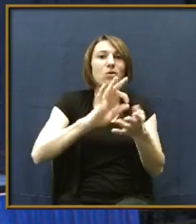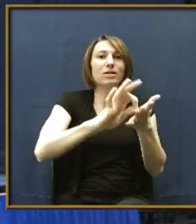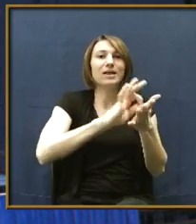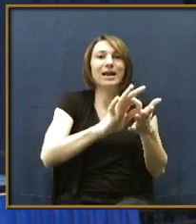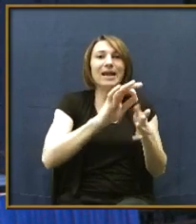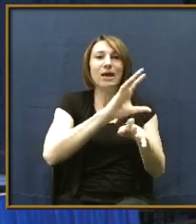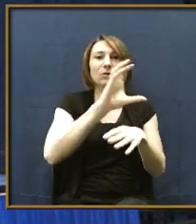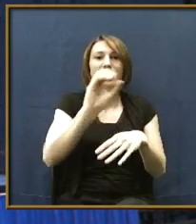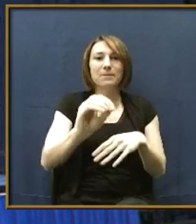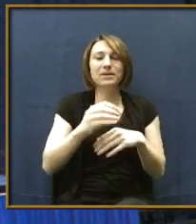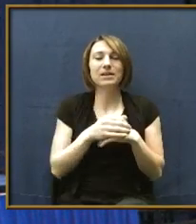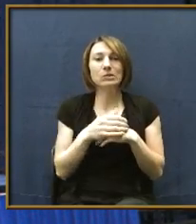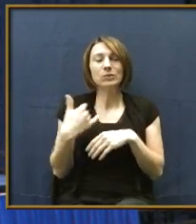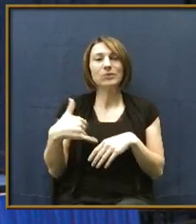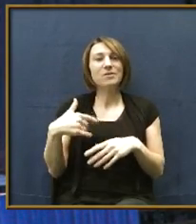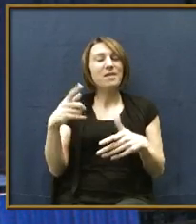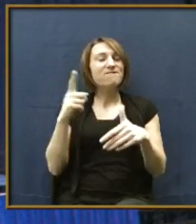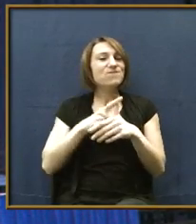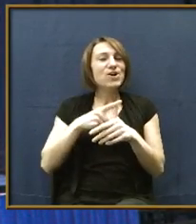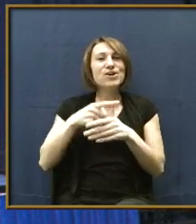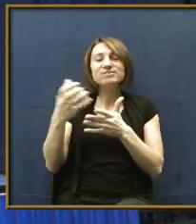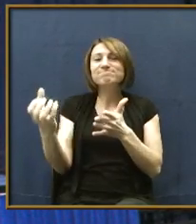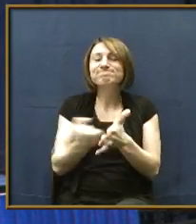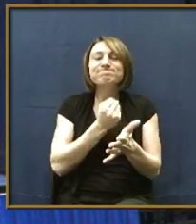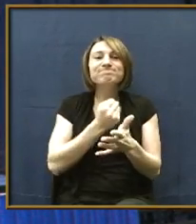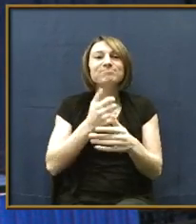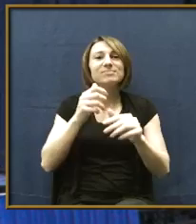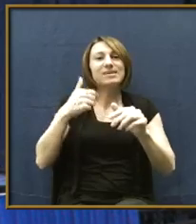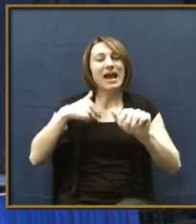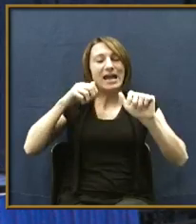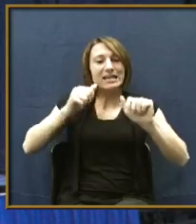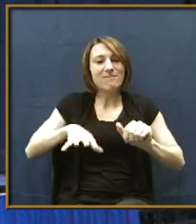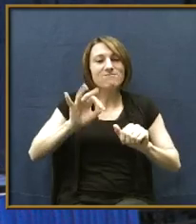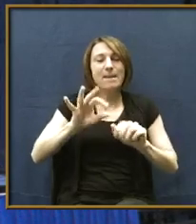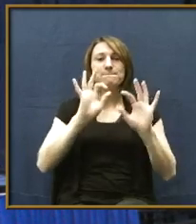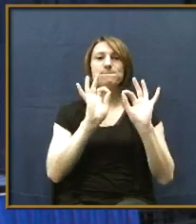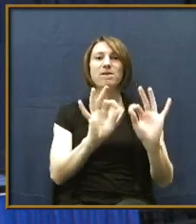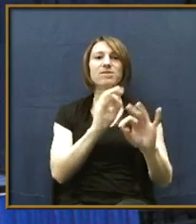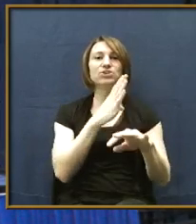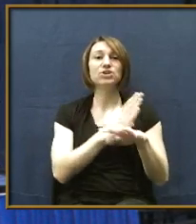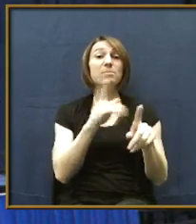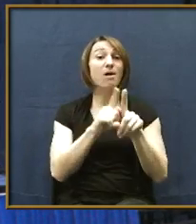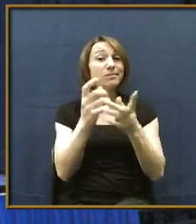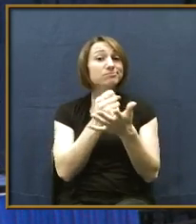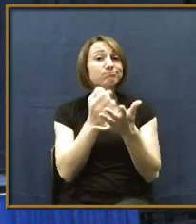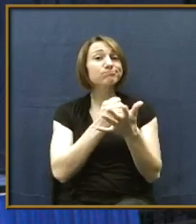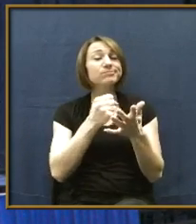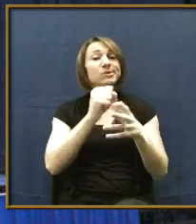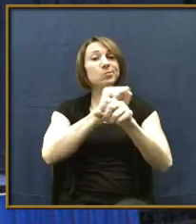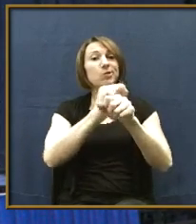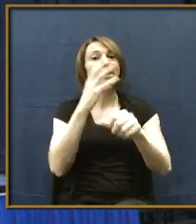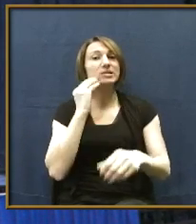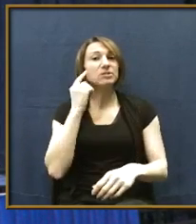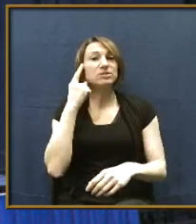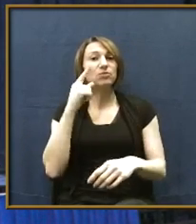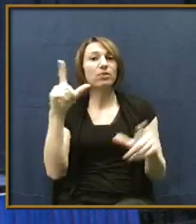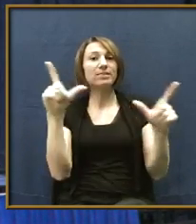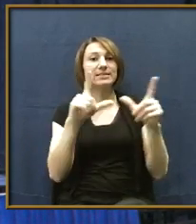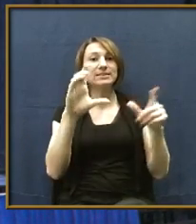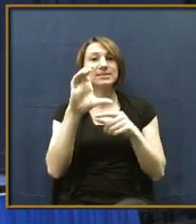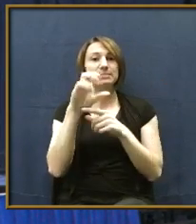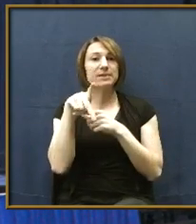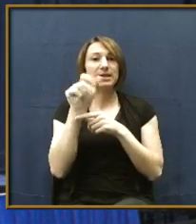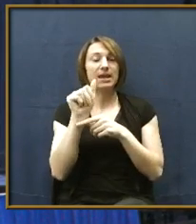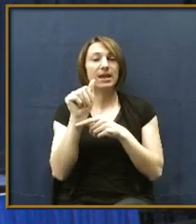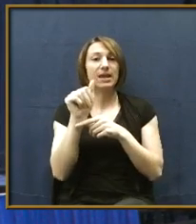Opportunity to finally get into that perfect job and also get the work experience and get my CPA license. Looking back, I thought,